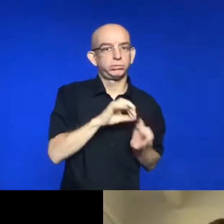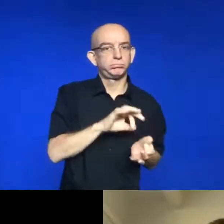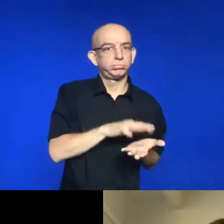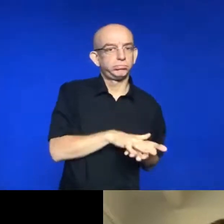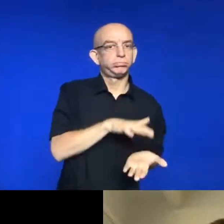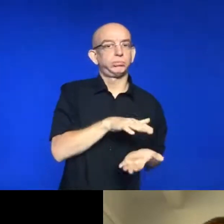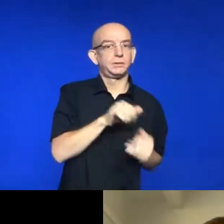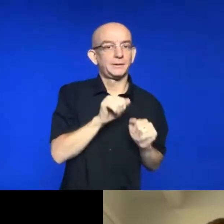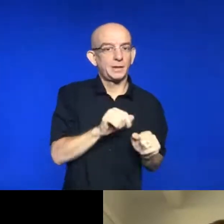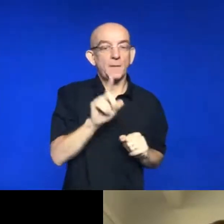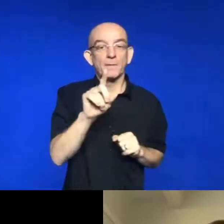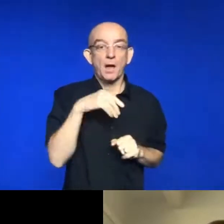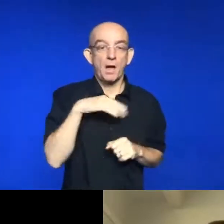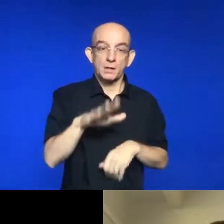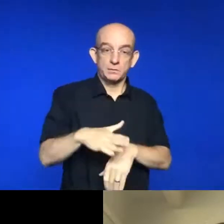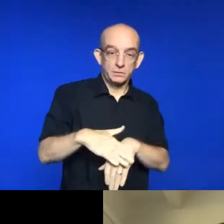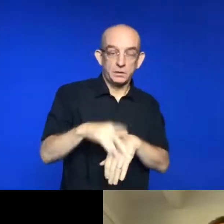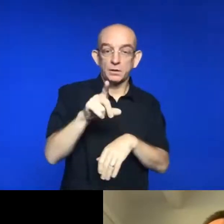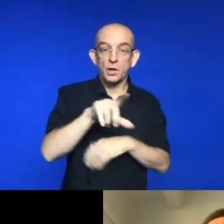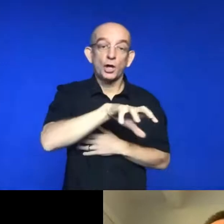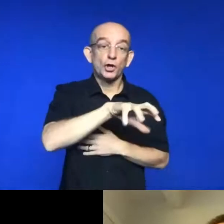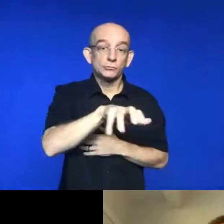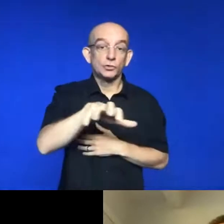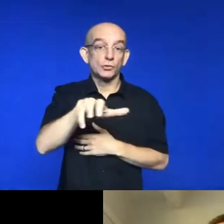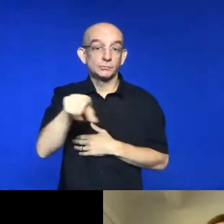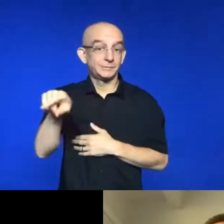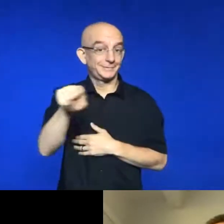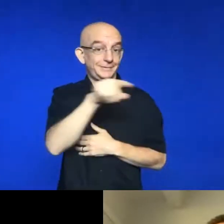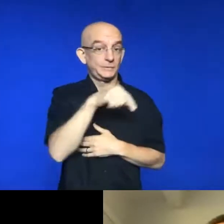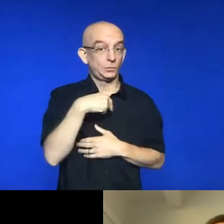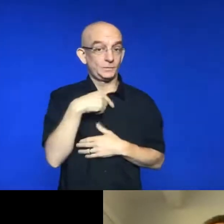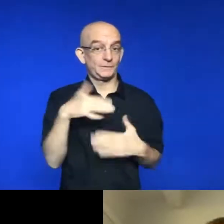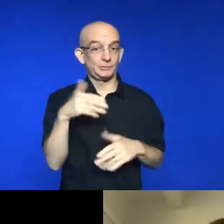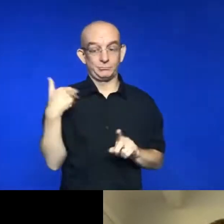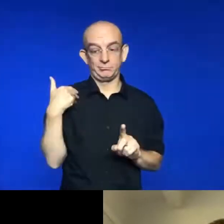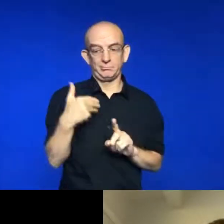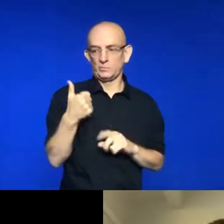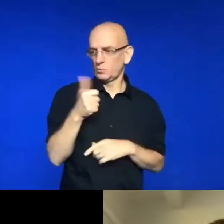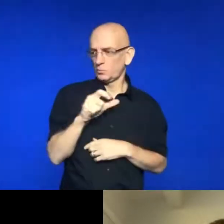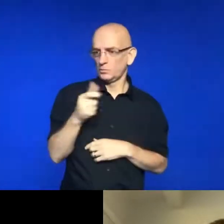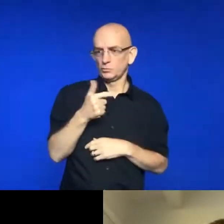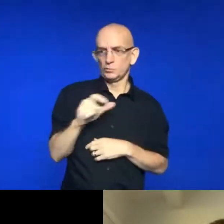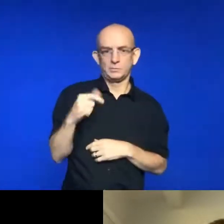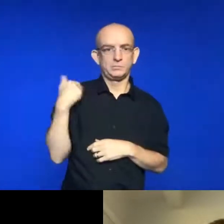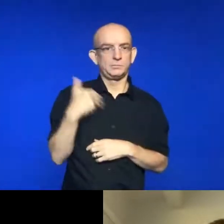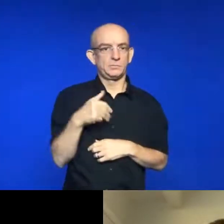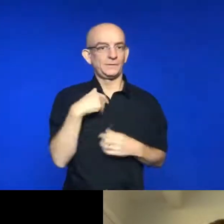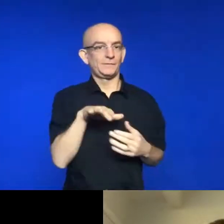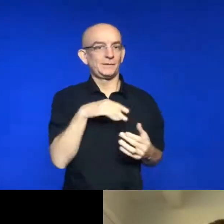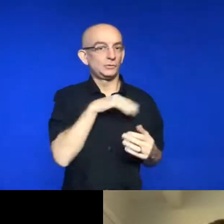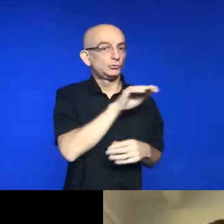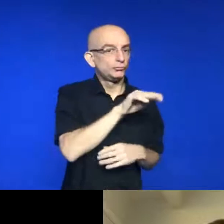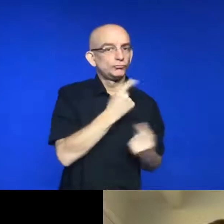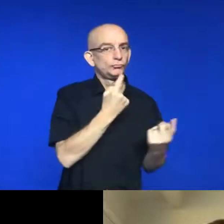the recent weeks, I would say persons with disabilities that are citizens or legal residents